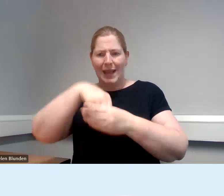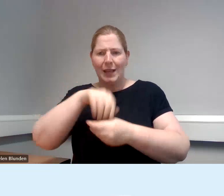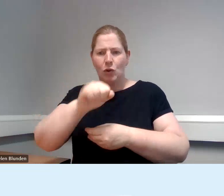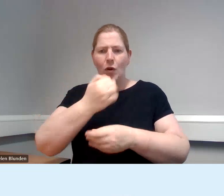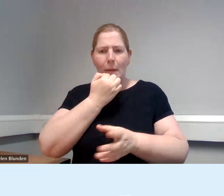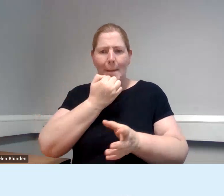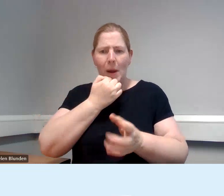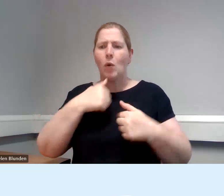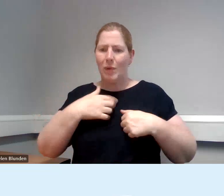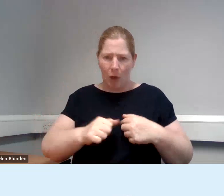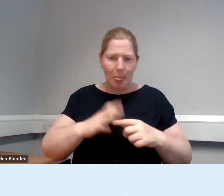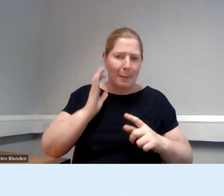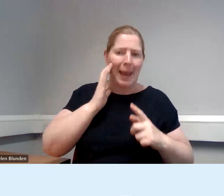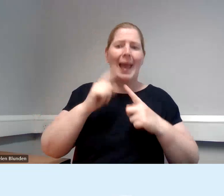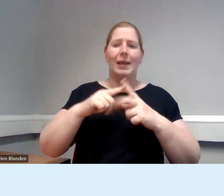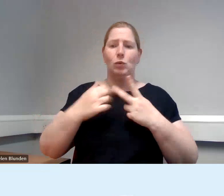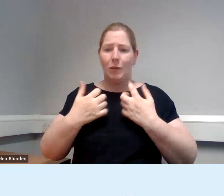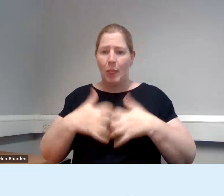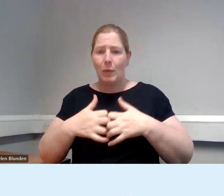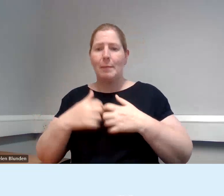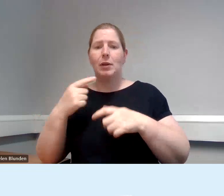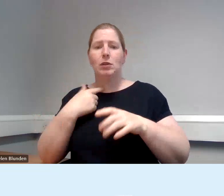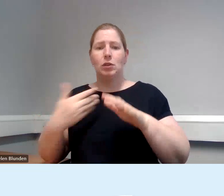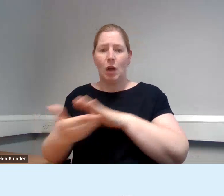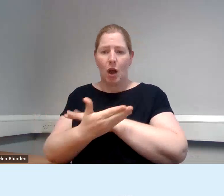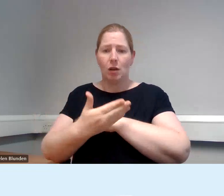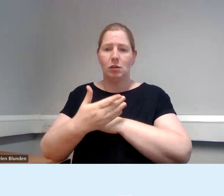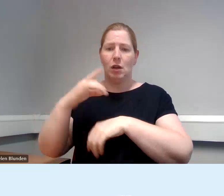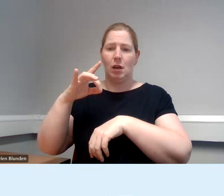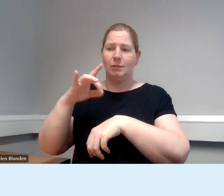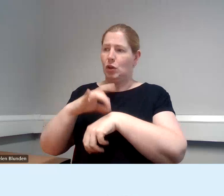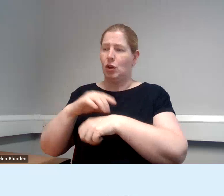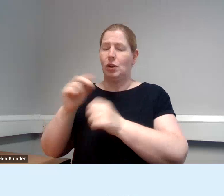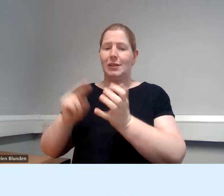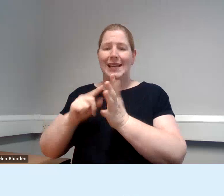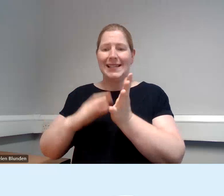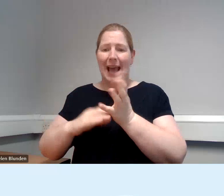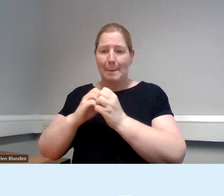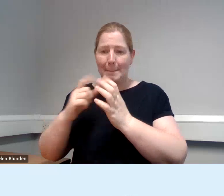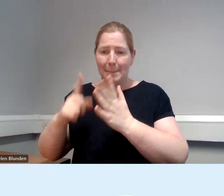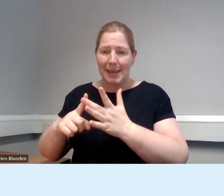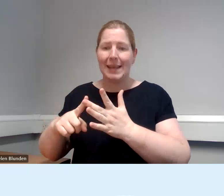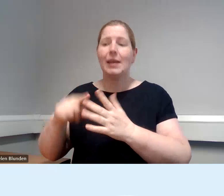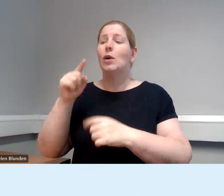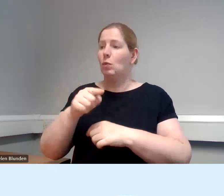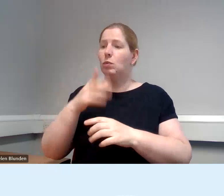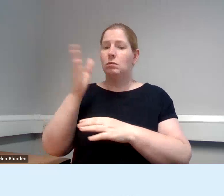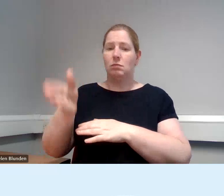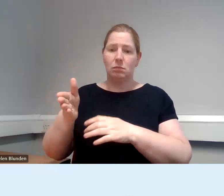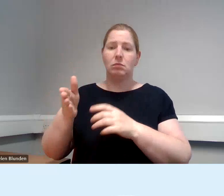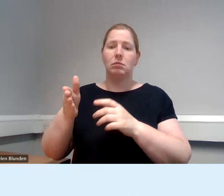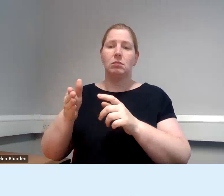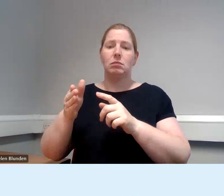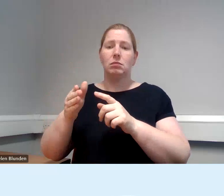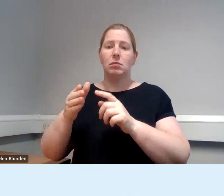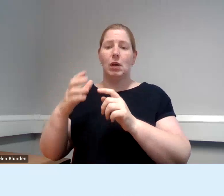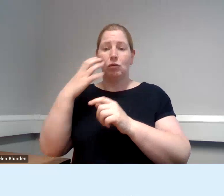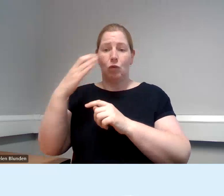She's under Dr. Namby at dermatology in Derby, and we're going to vascular next week at the Royal